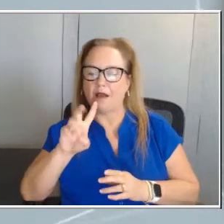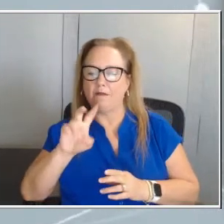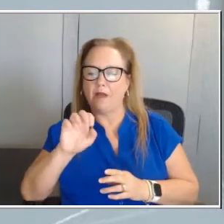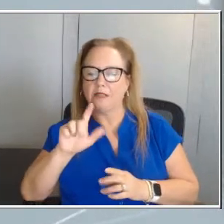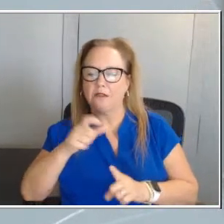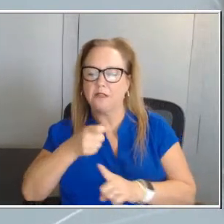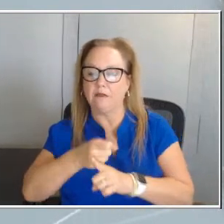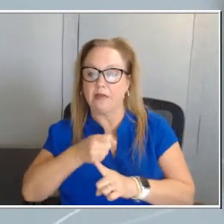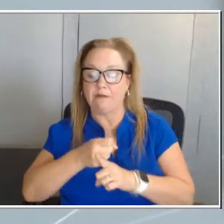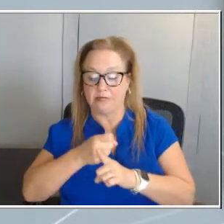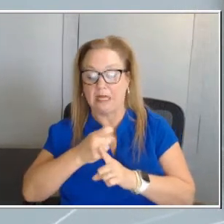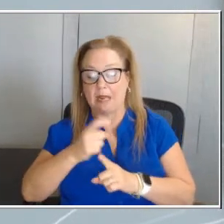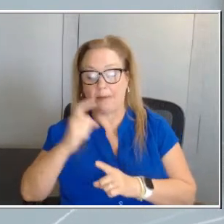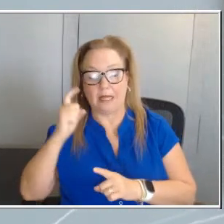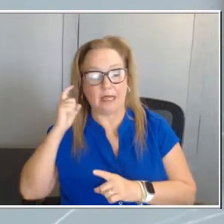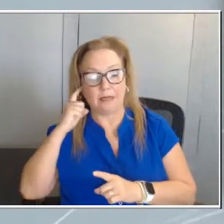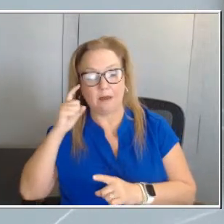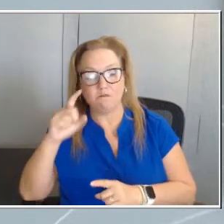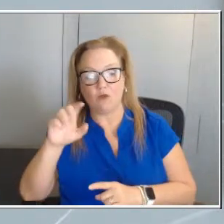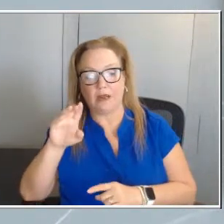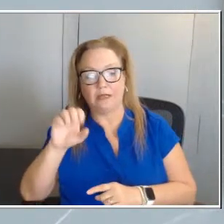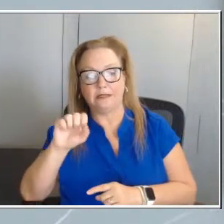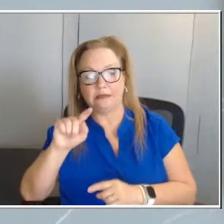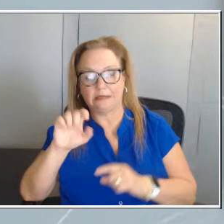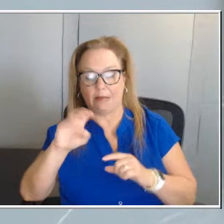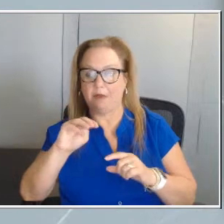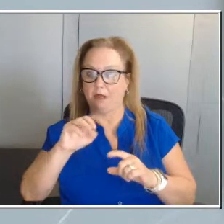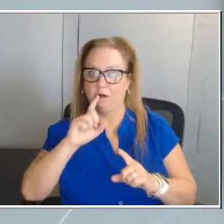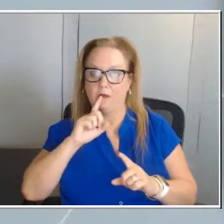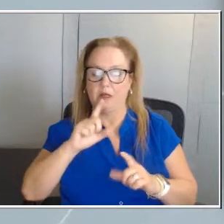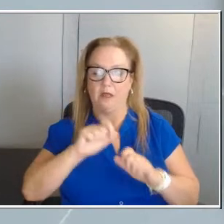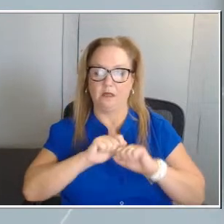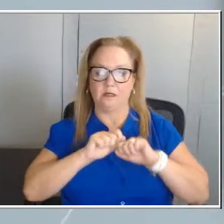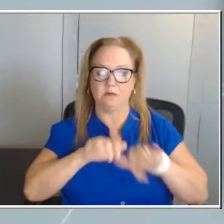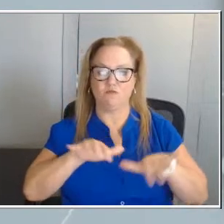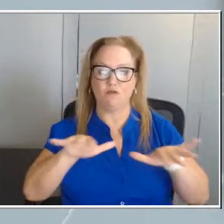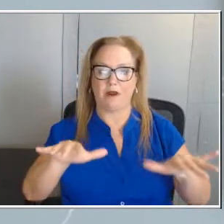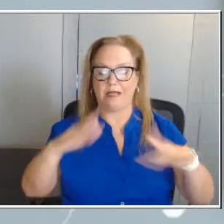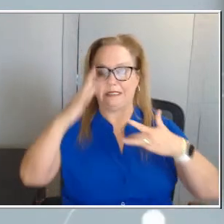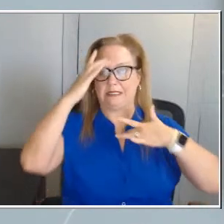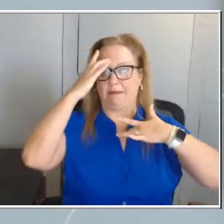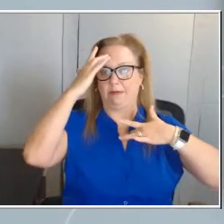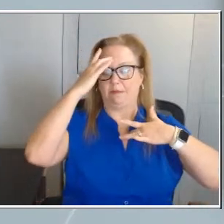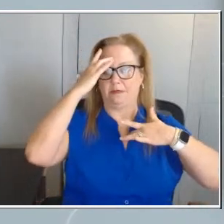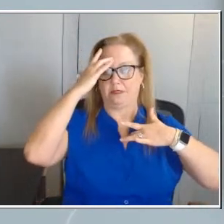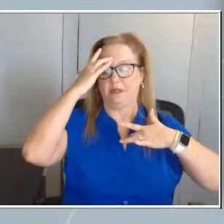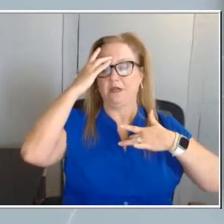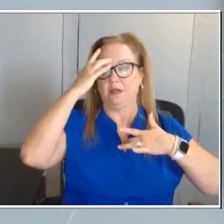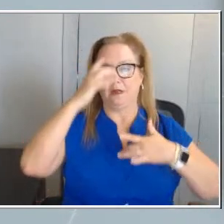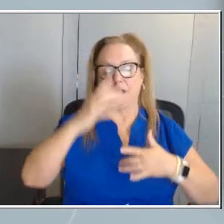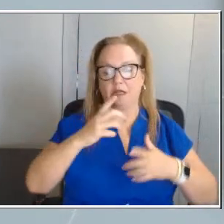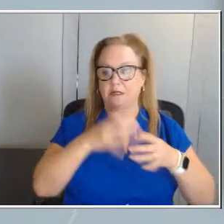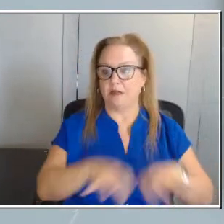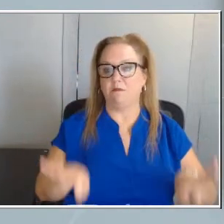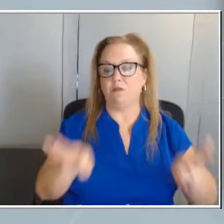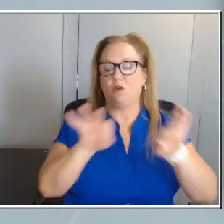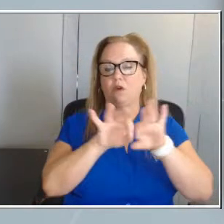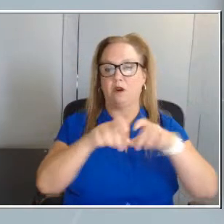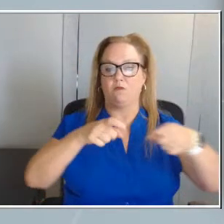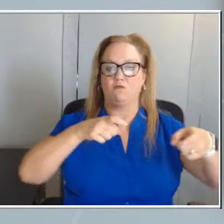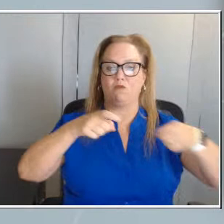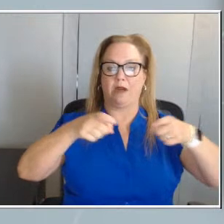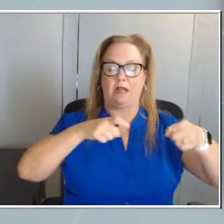brainstem itself, that can have wide spread kind of symptoms that can present with that. Our brainstem is very important, regulating lots of